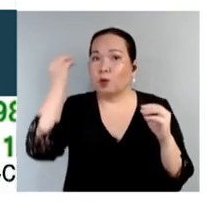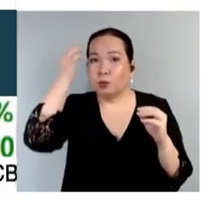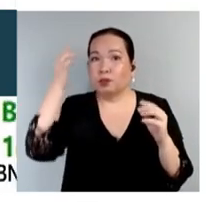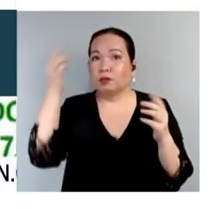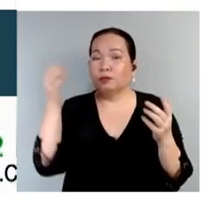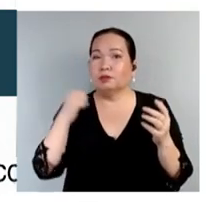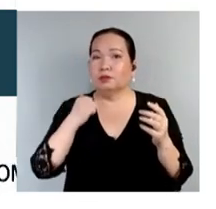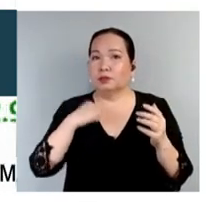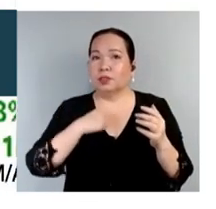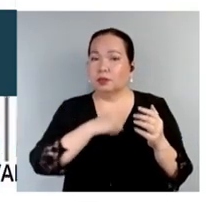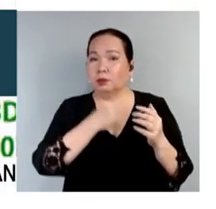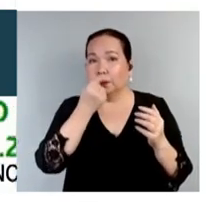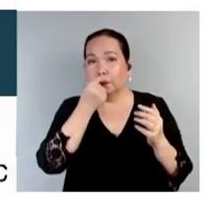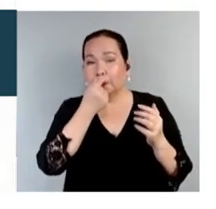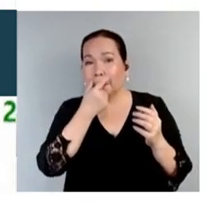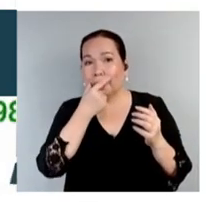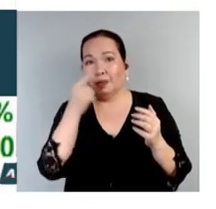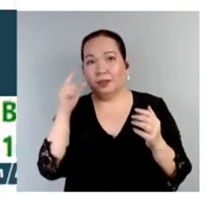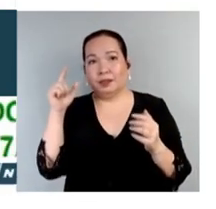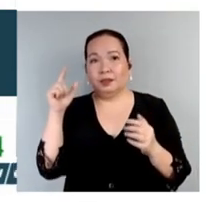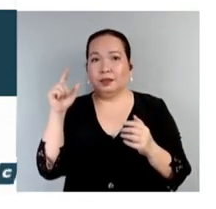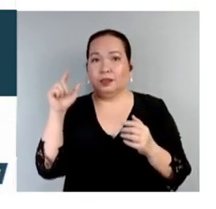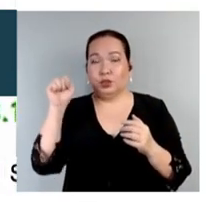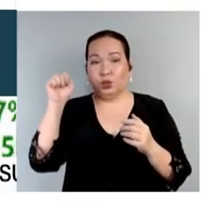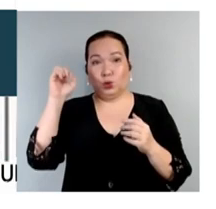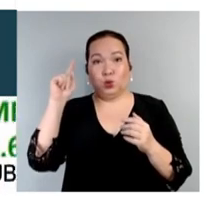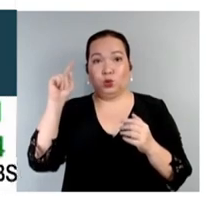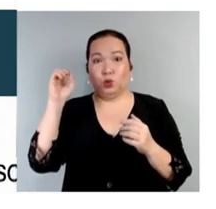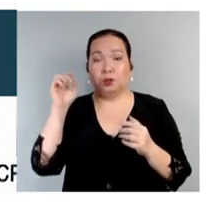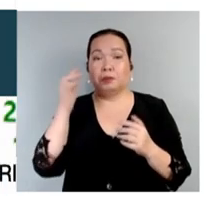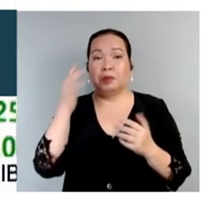Tito Soto, then